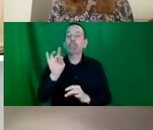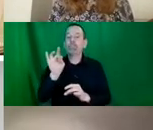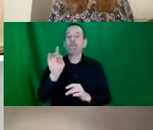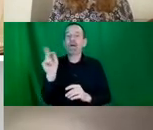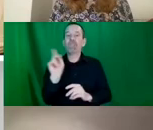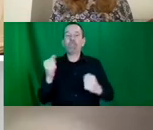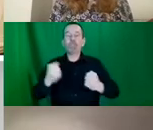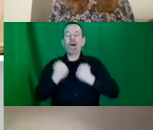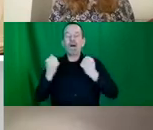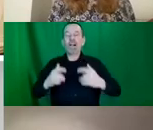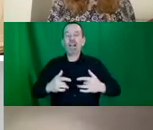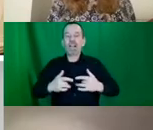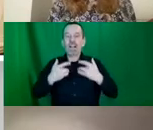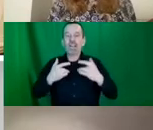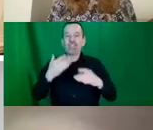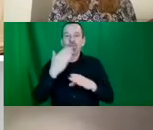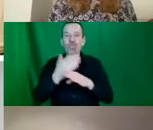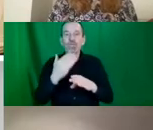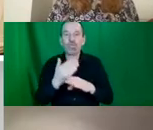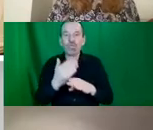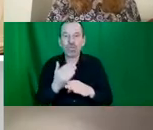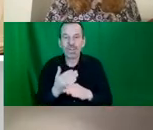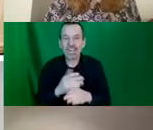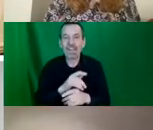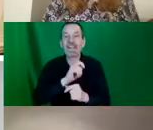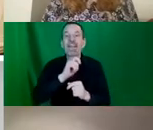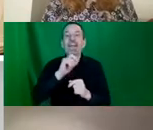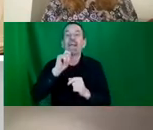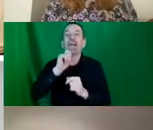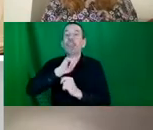for me for working as a book conservator on site and at home.